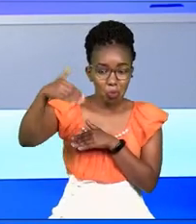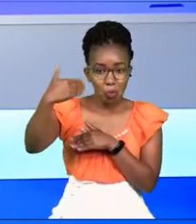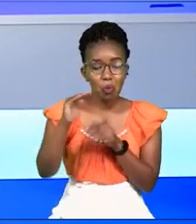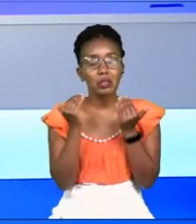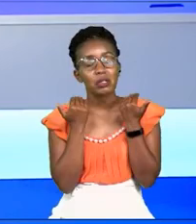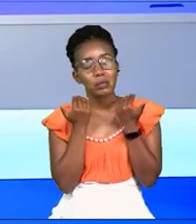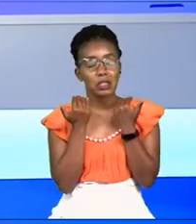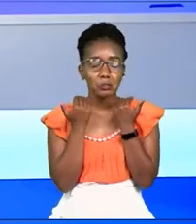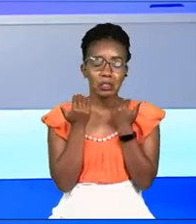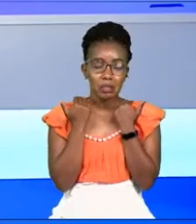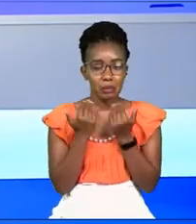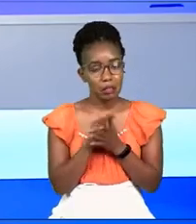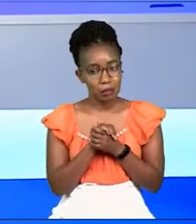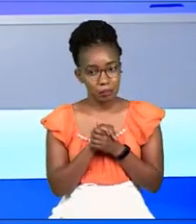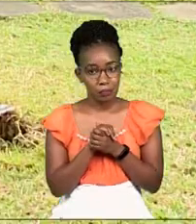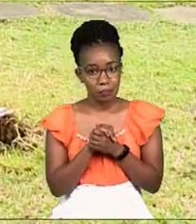look.